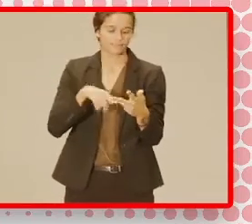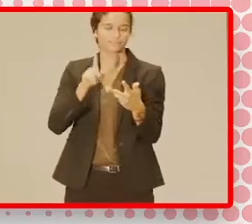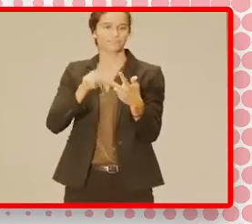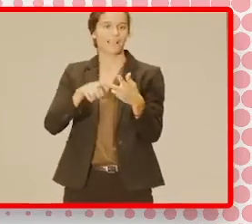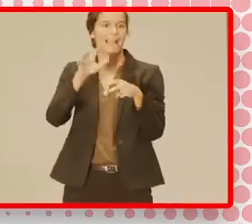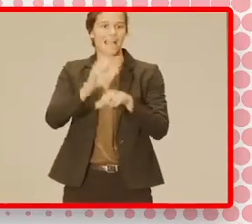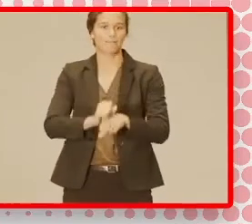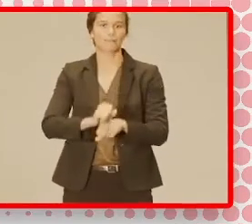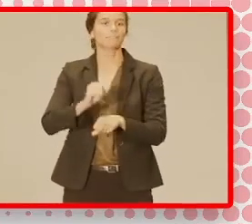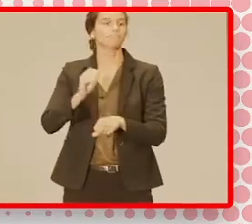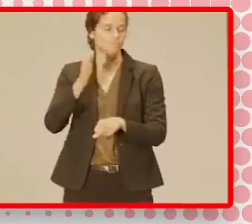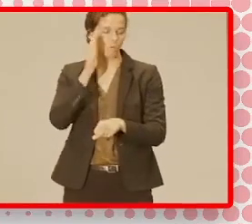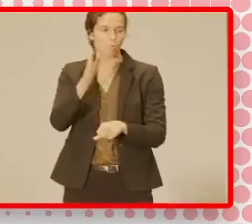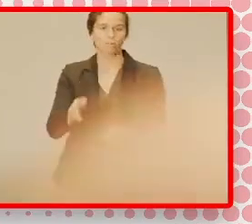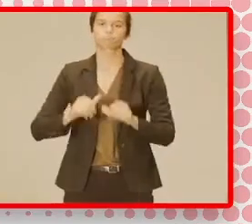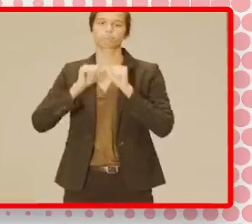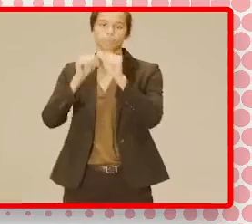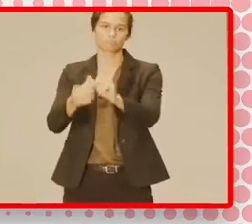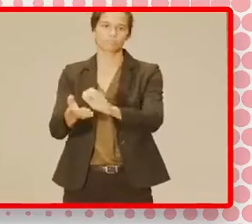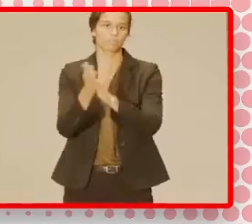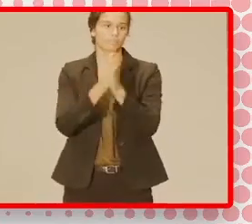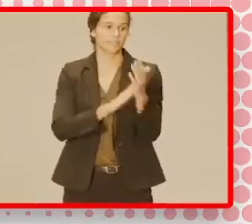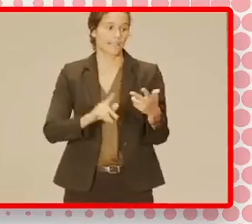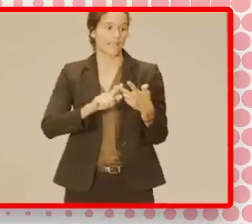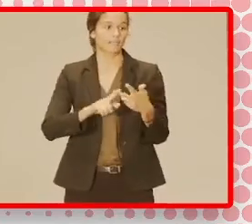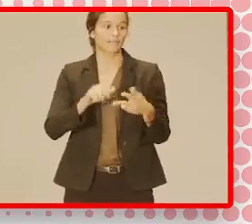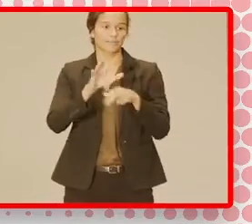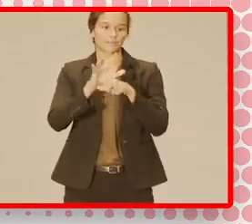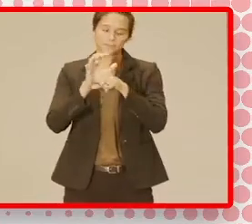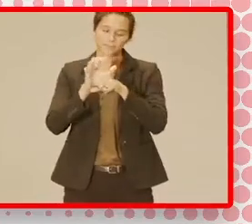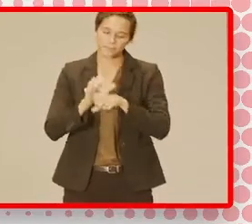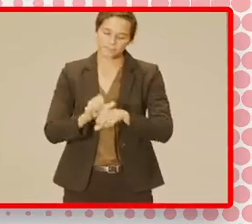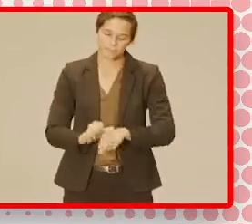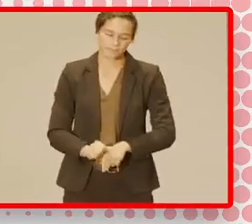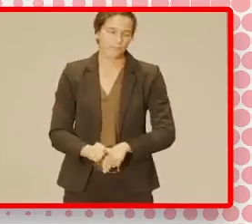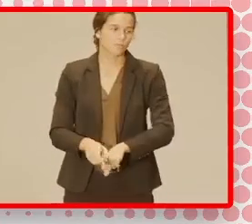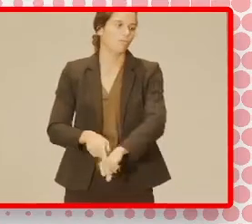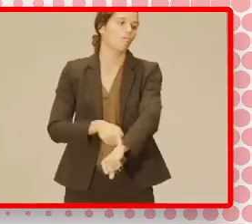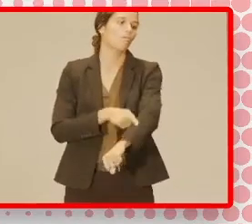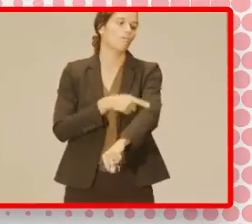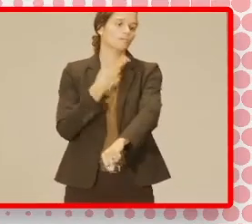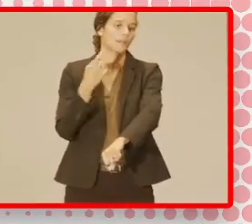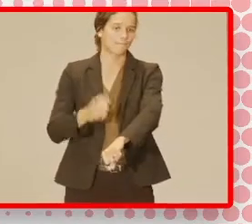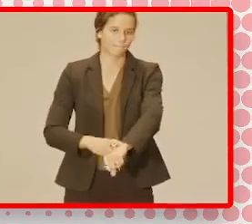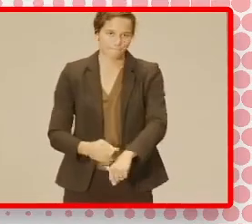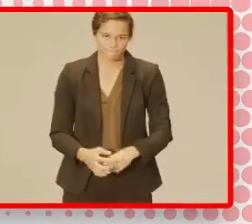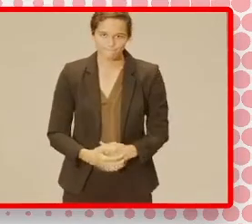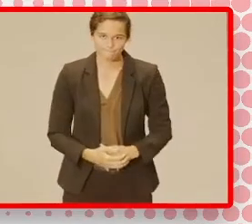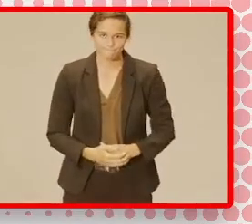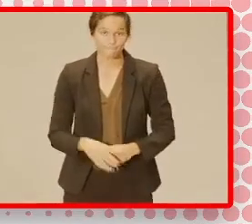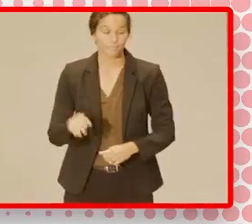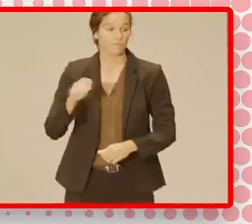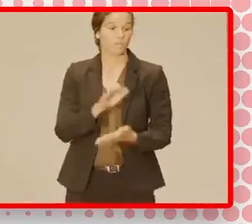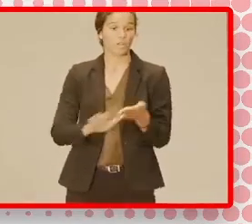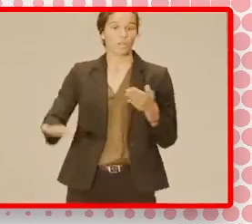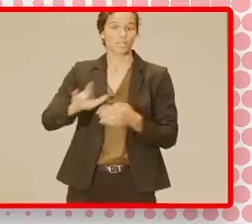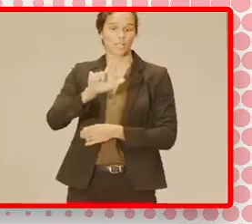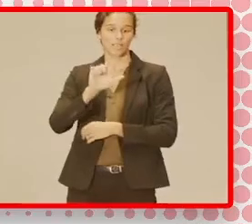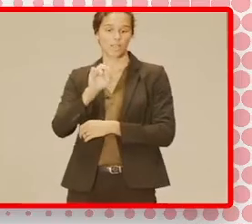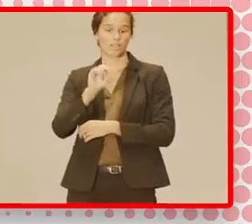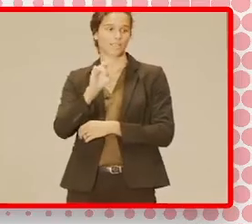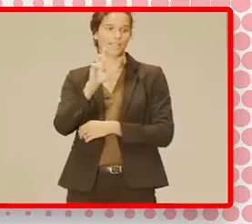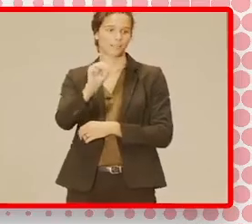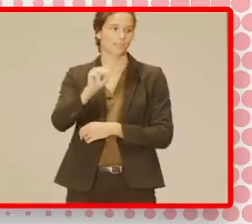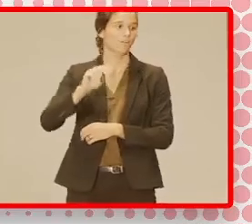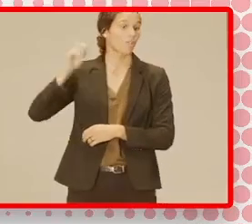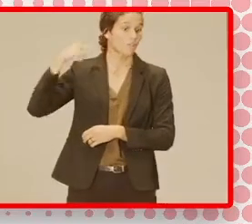time. According to the College of London, the most quoted research on habit creation, they say it takes anywhere from